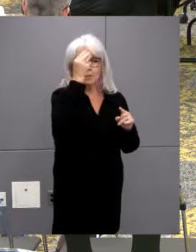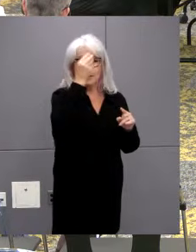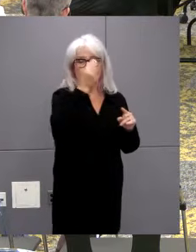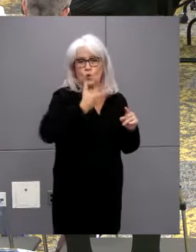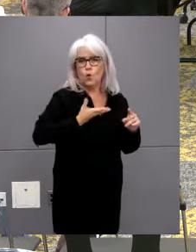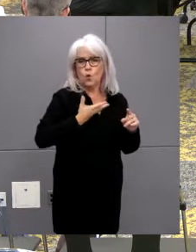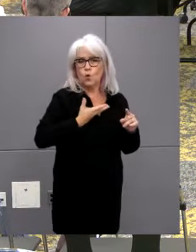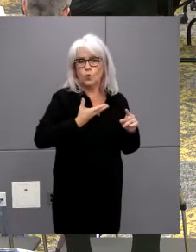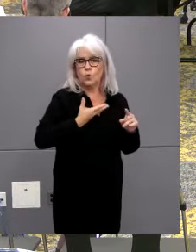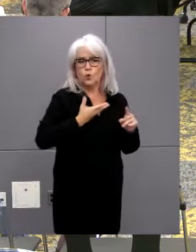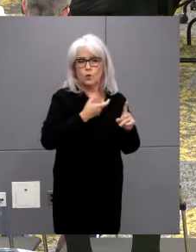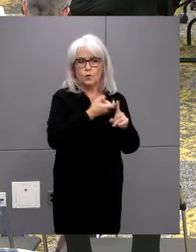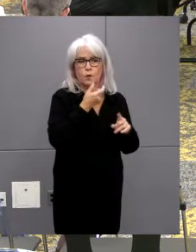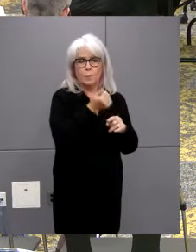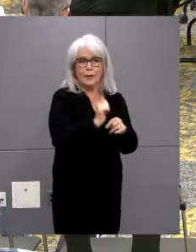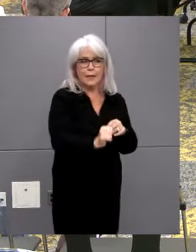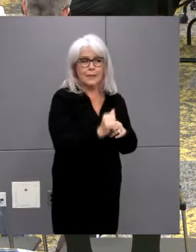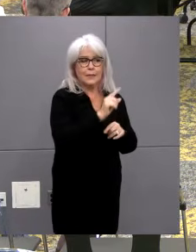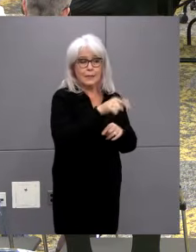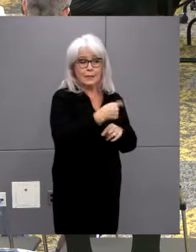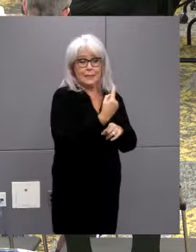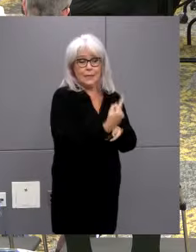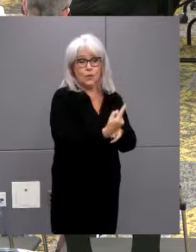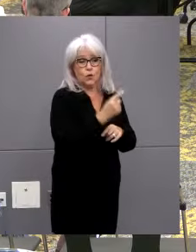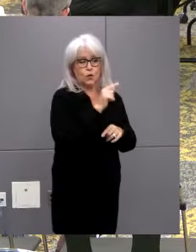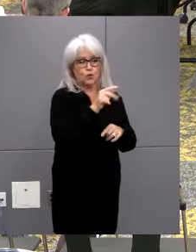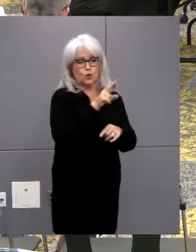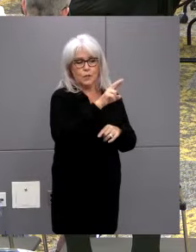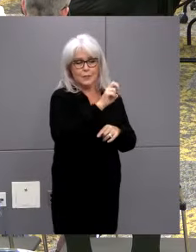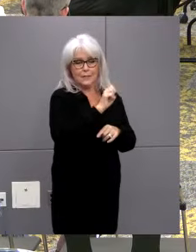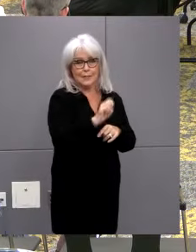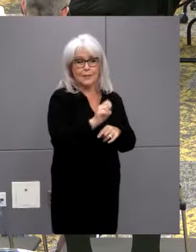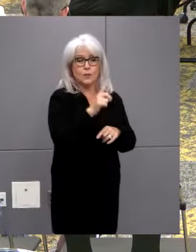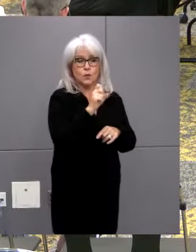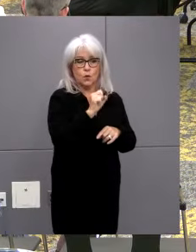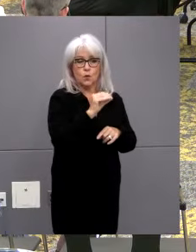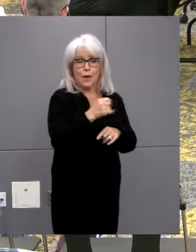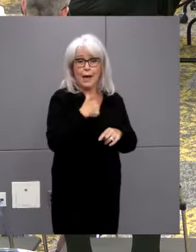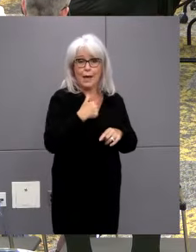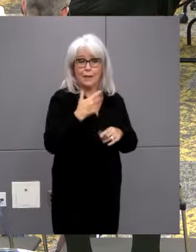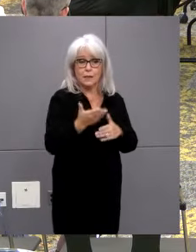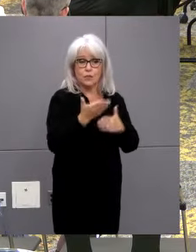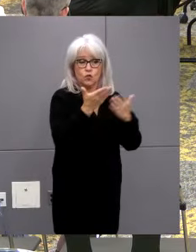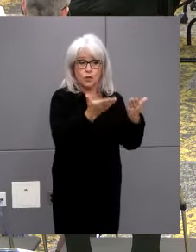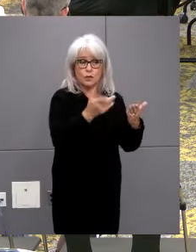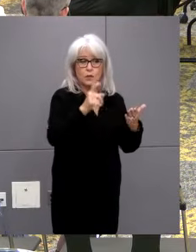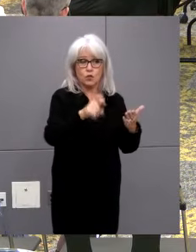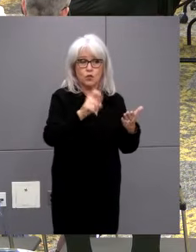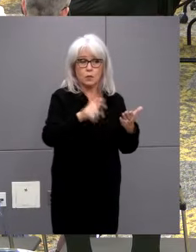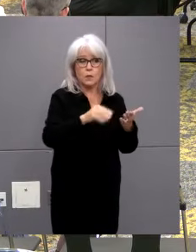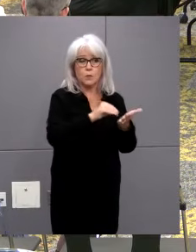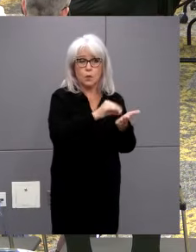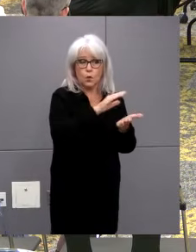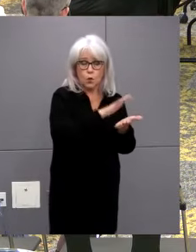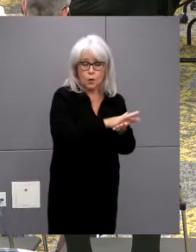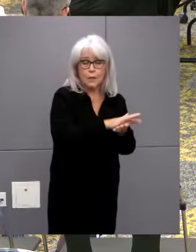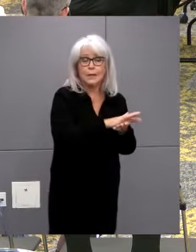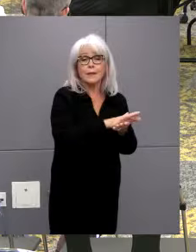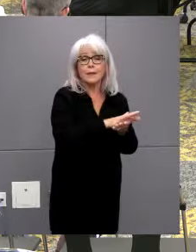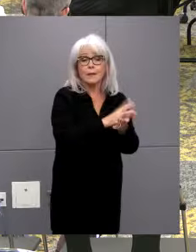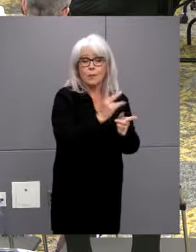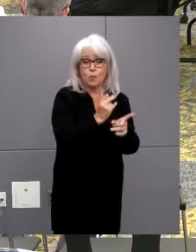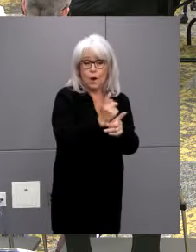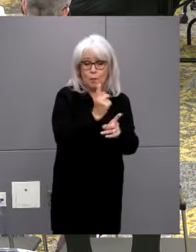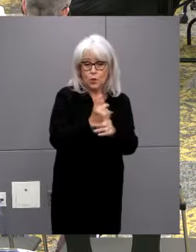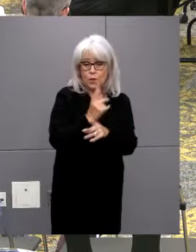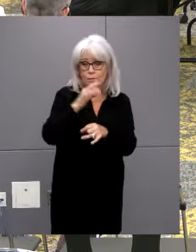trustee. So in that case, I suggested it should be recorded and properly